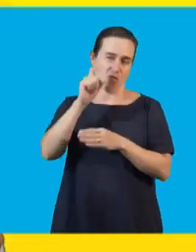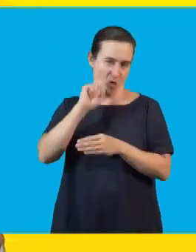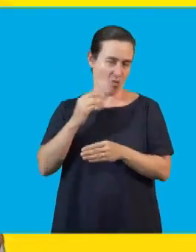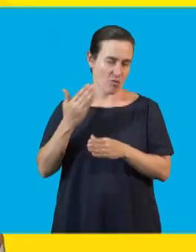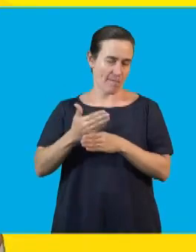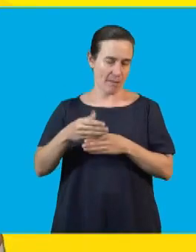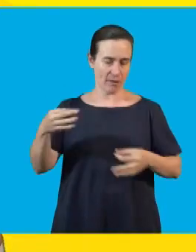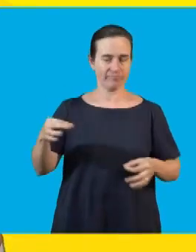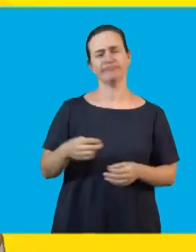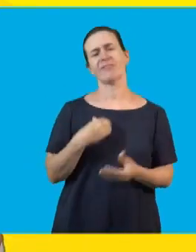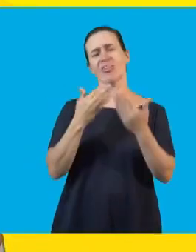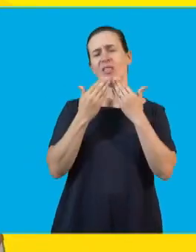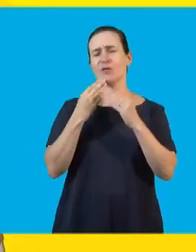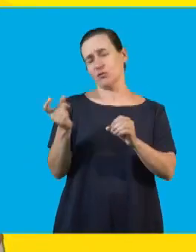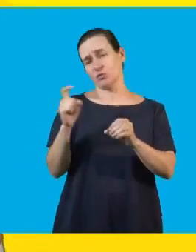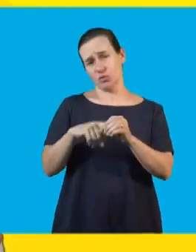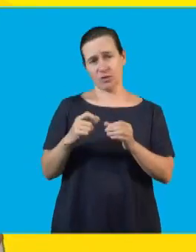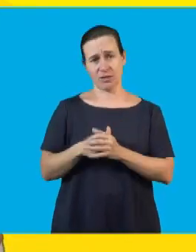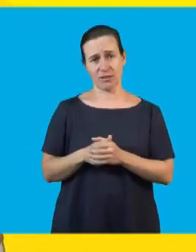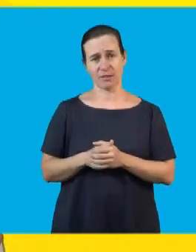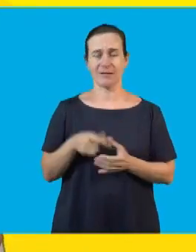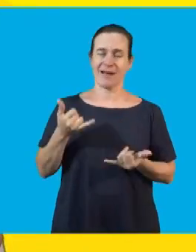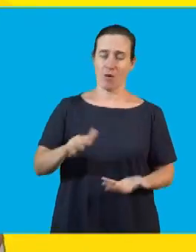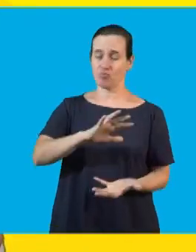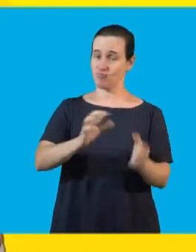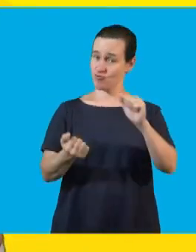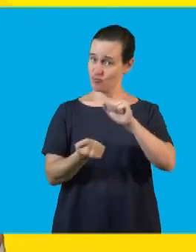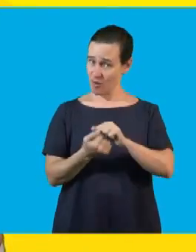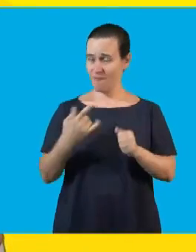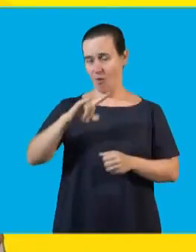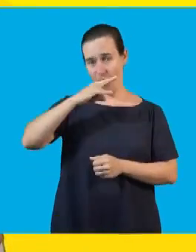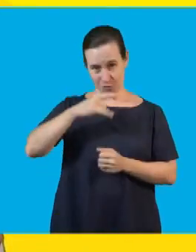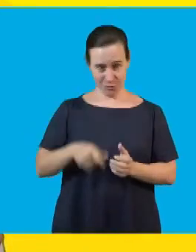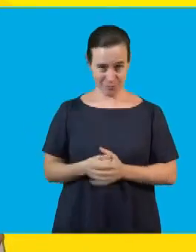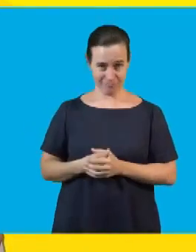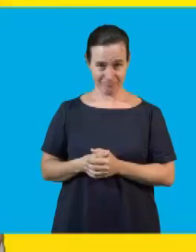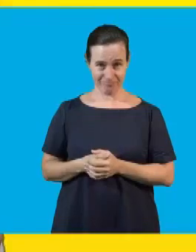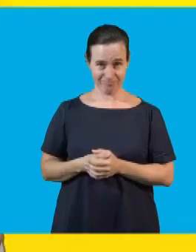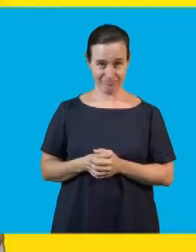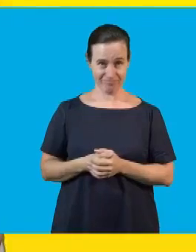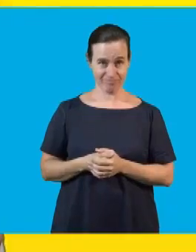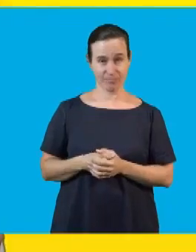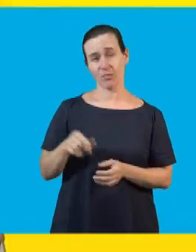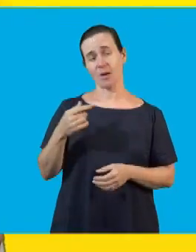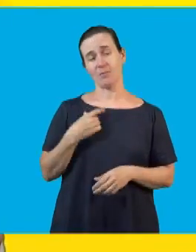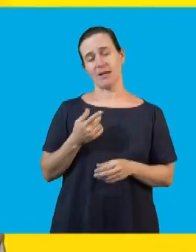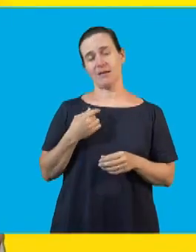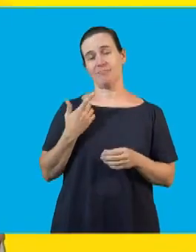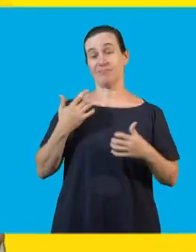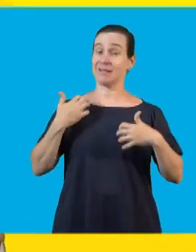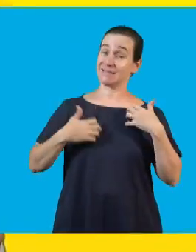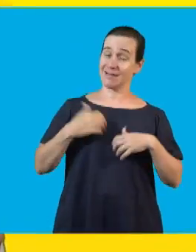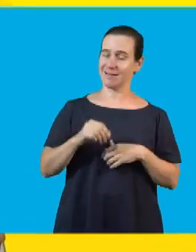all right? Learners, we want to thank you for joining us. This wraps up our lesson on cartoons, and we're looking